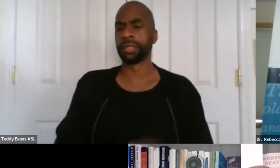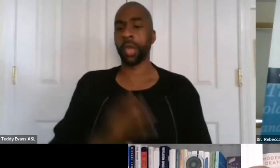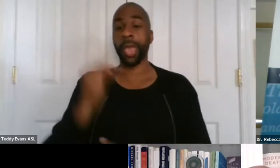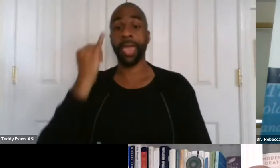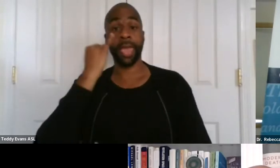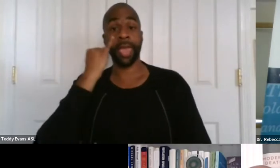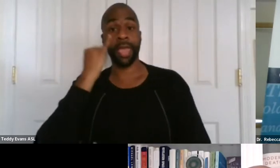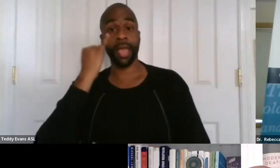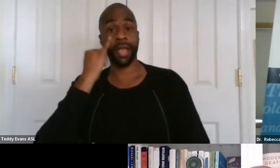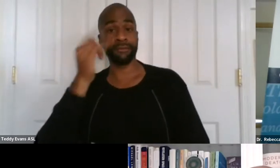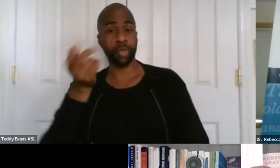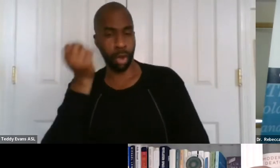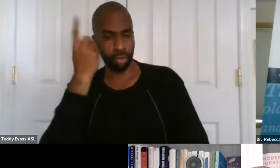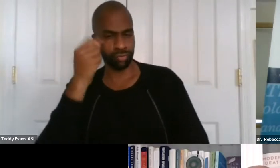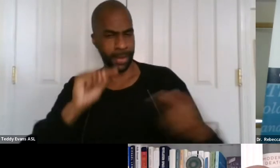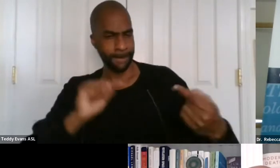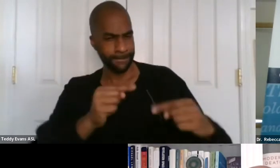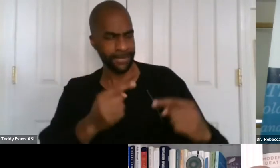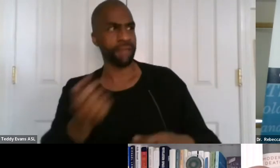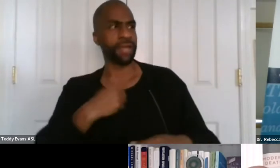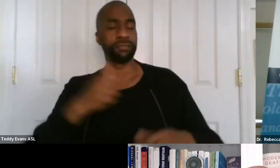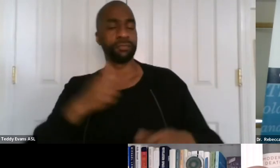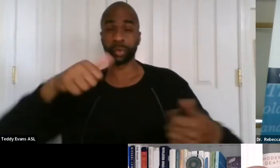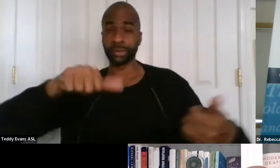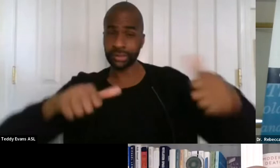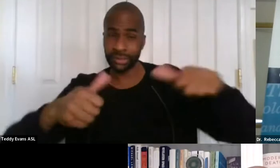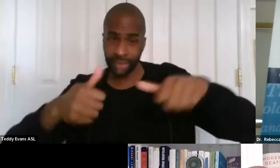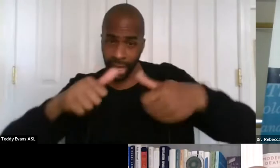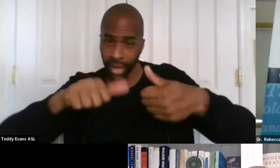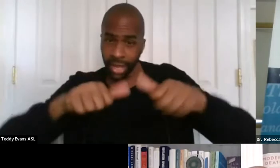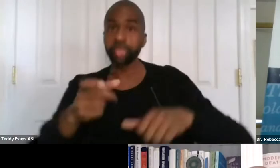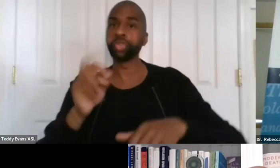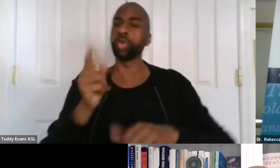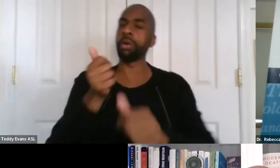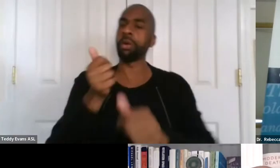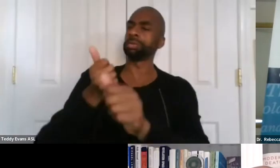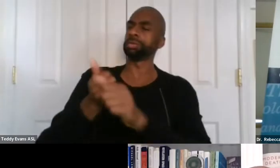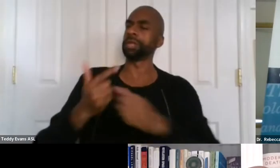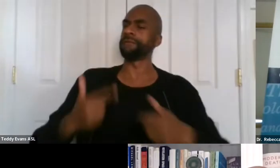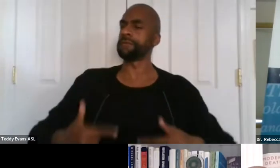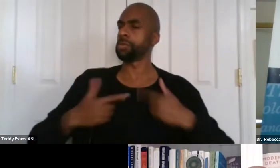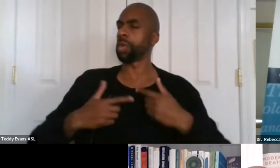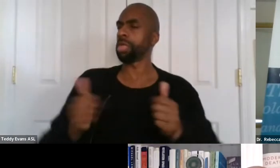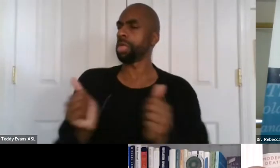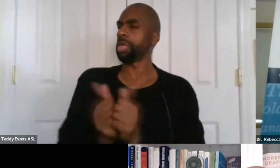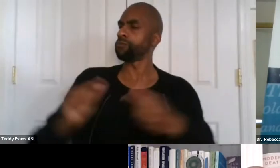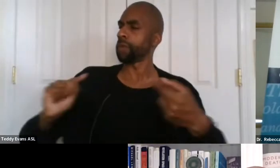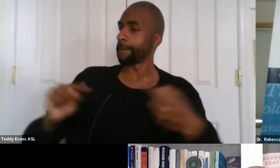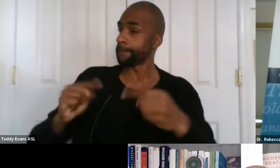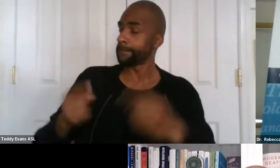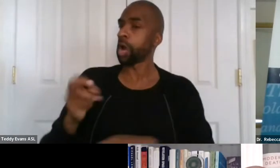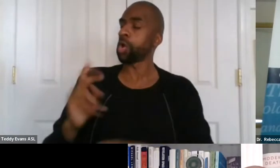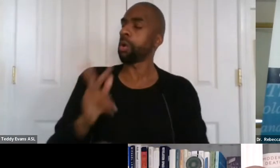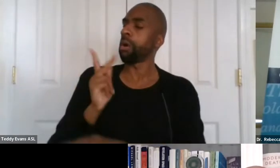If you understand pain from a scientific perspective, but also if you're someone who lives with pain or takes care of someone with pain,